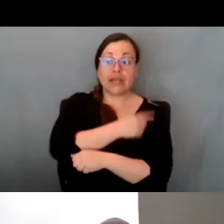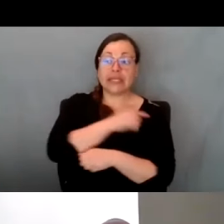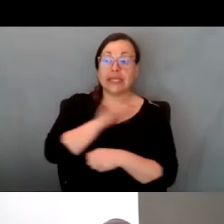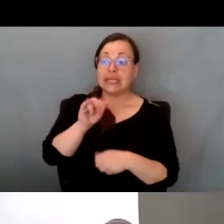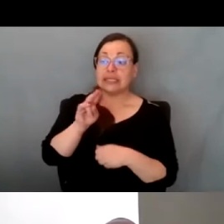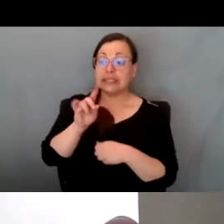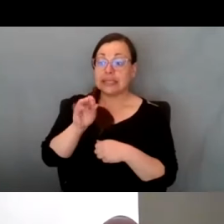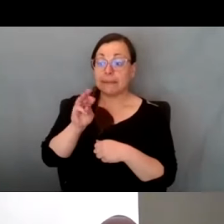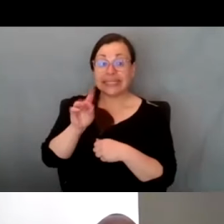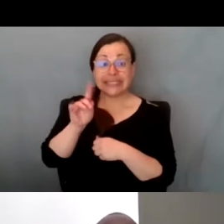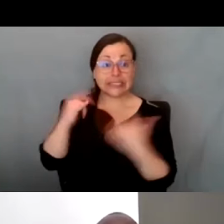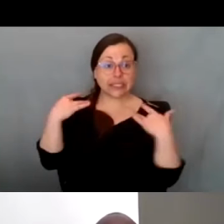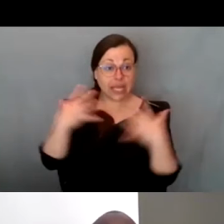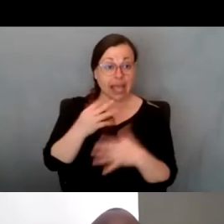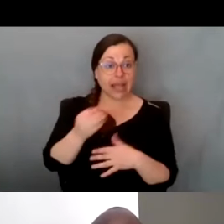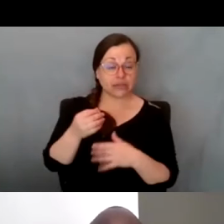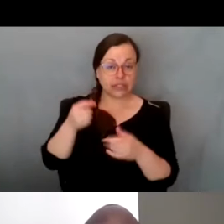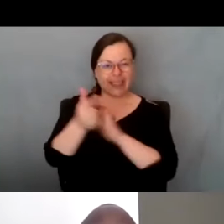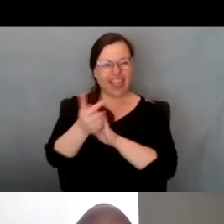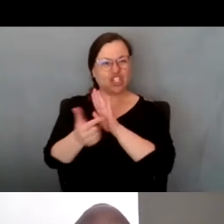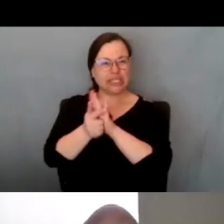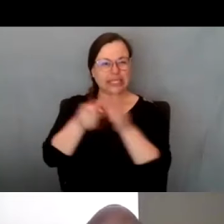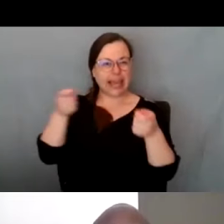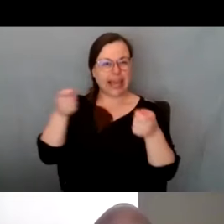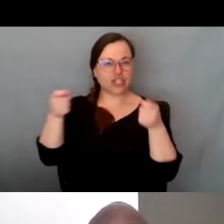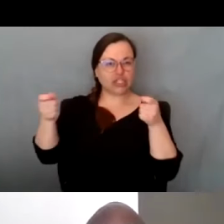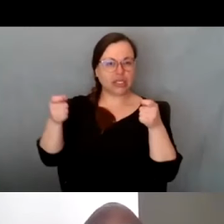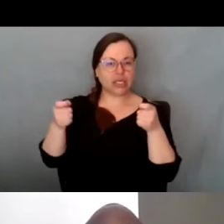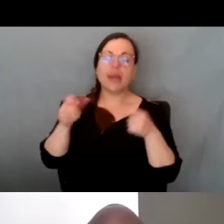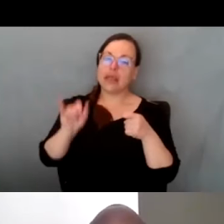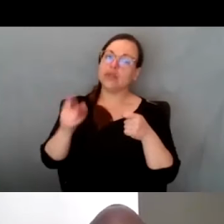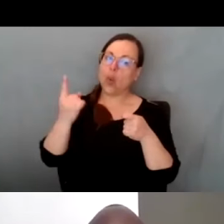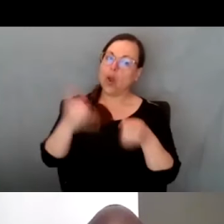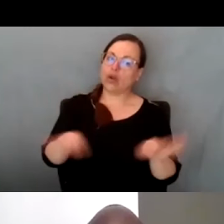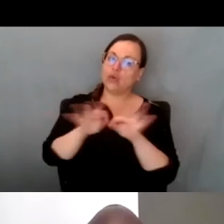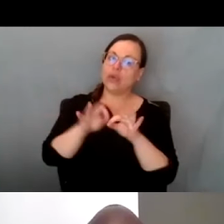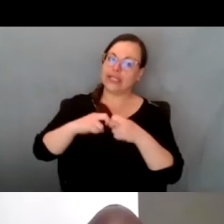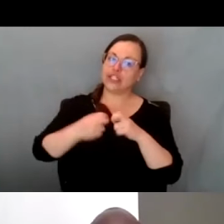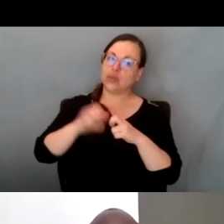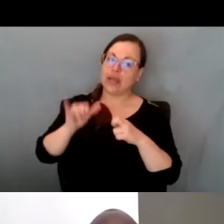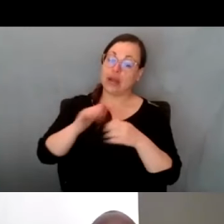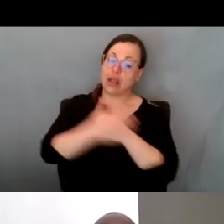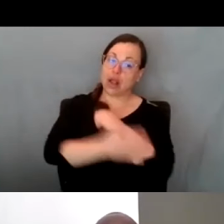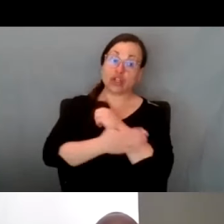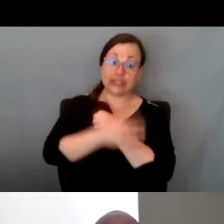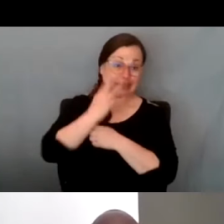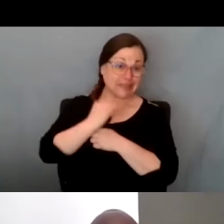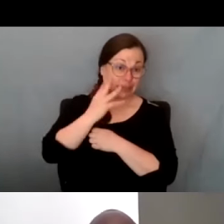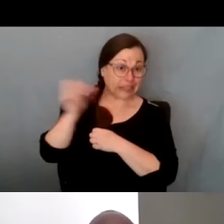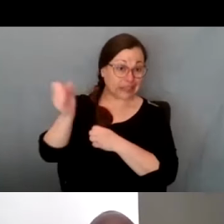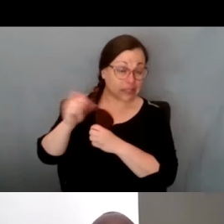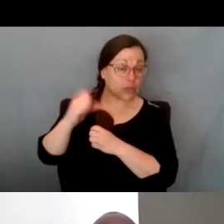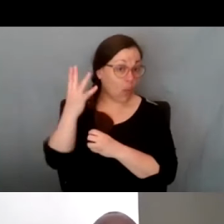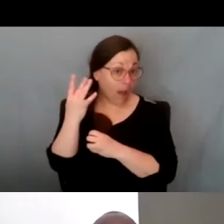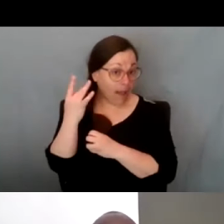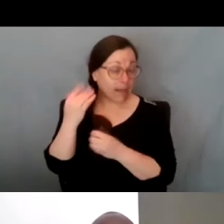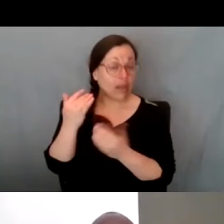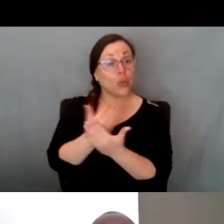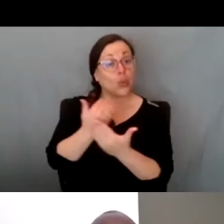been one of the quite critical issues that the country has to go through, because for these new